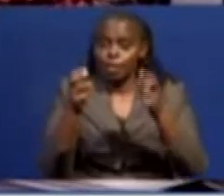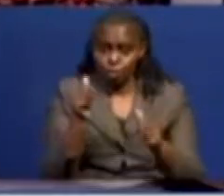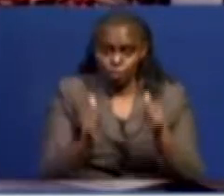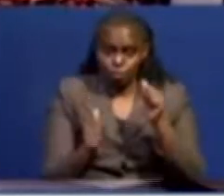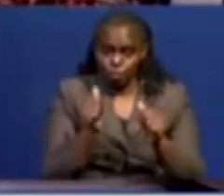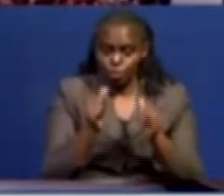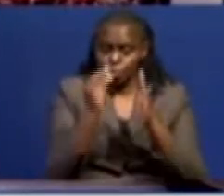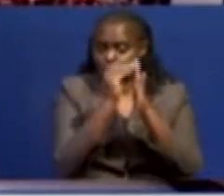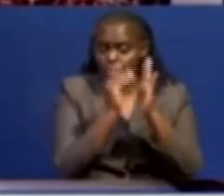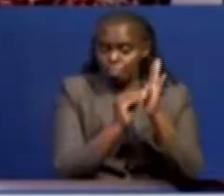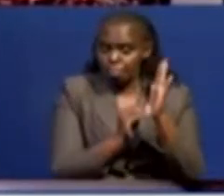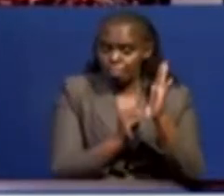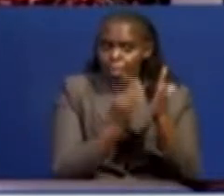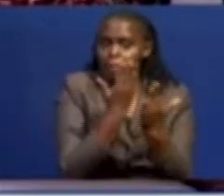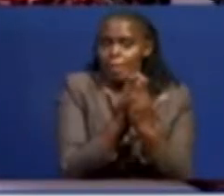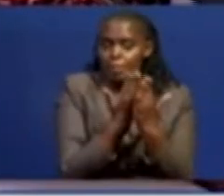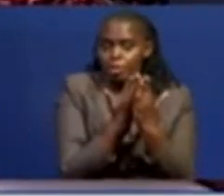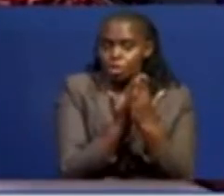the